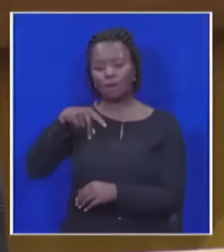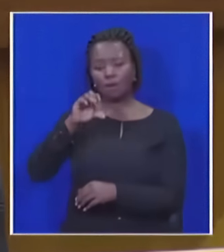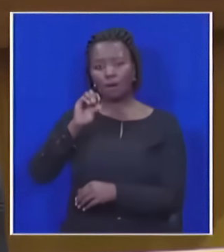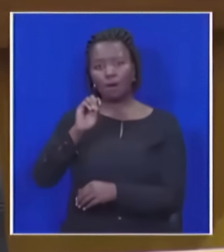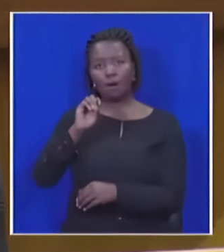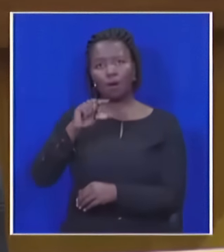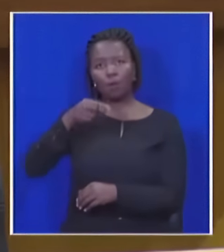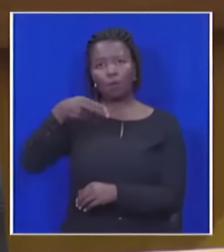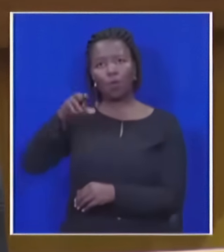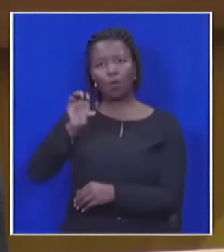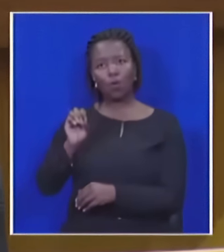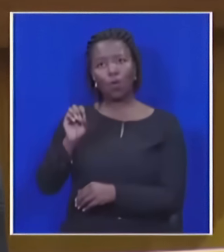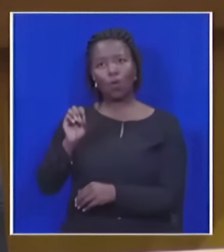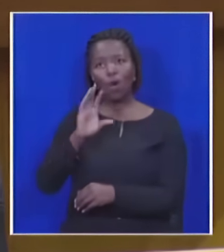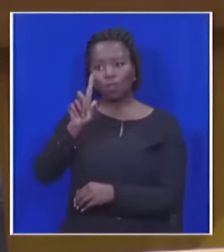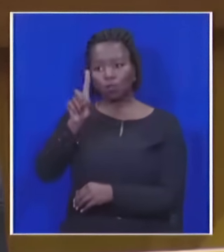bring it.